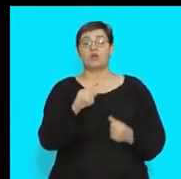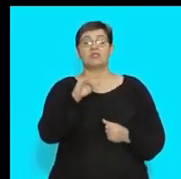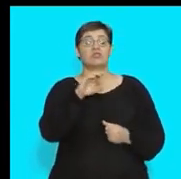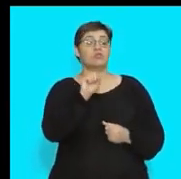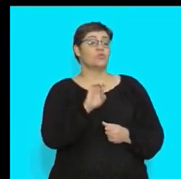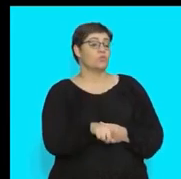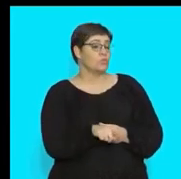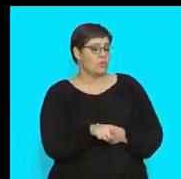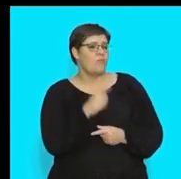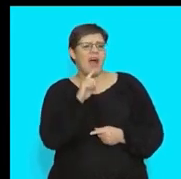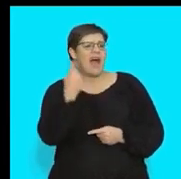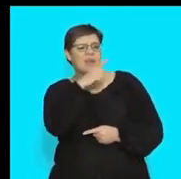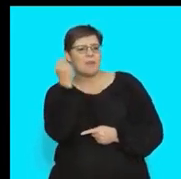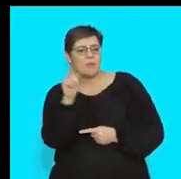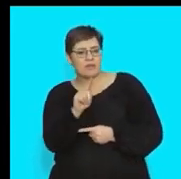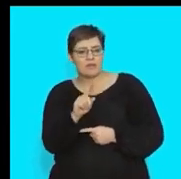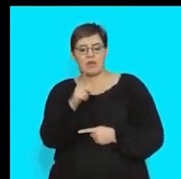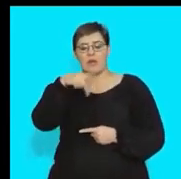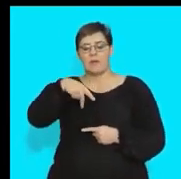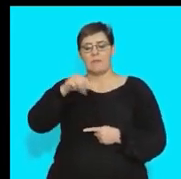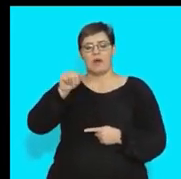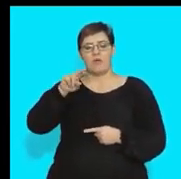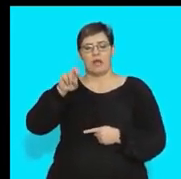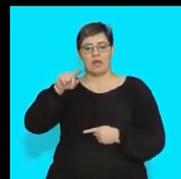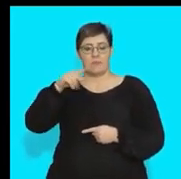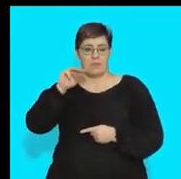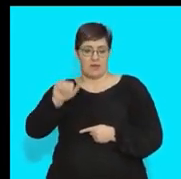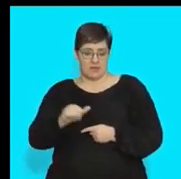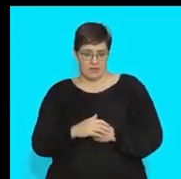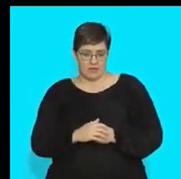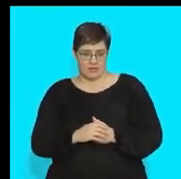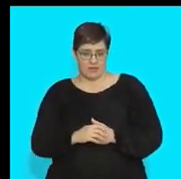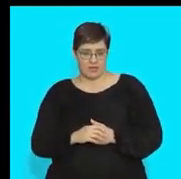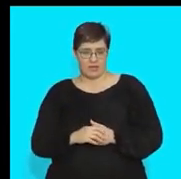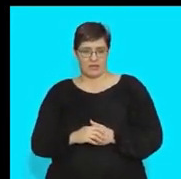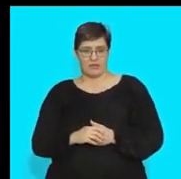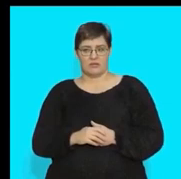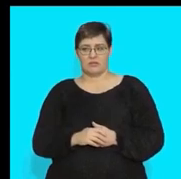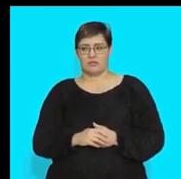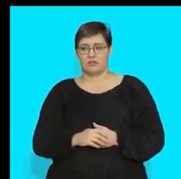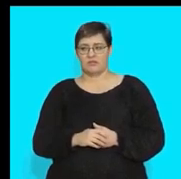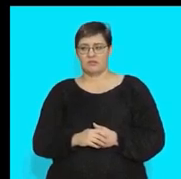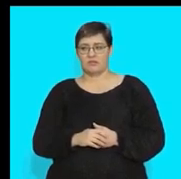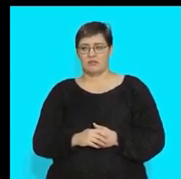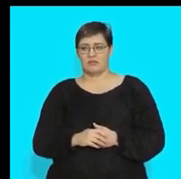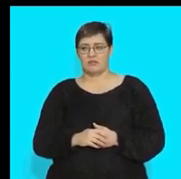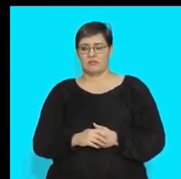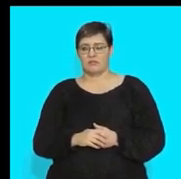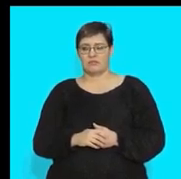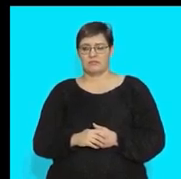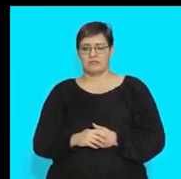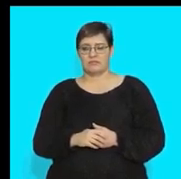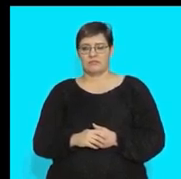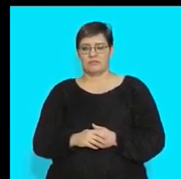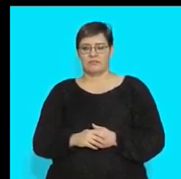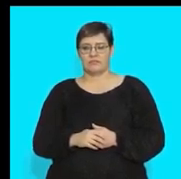tissue. What's another word for ground tissue? Parenchyma. All right. What do I have? There we go.